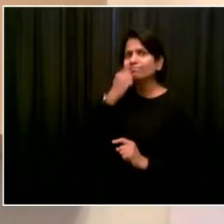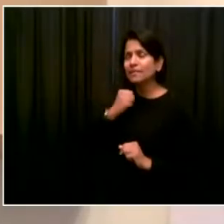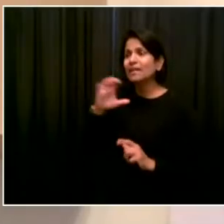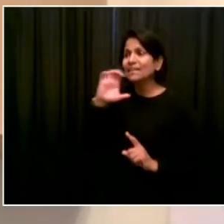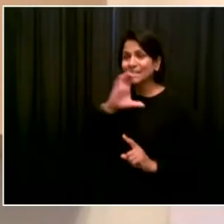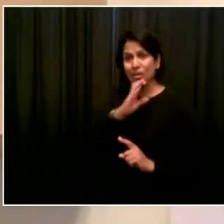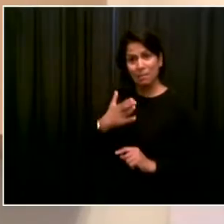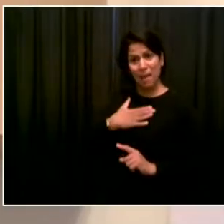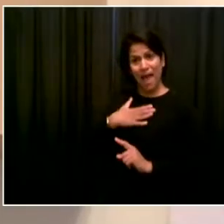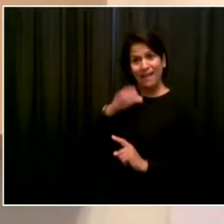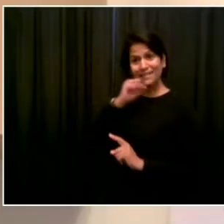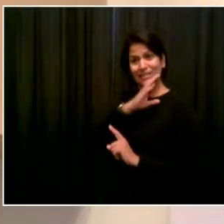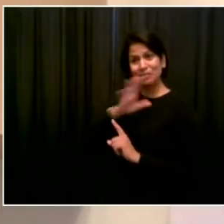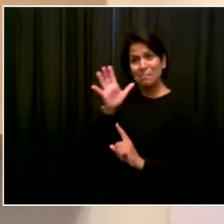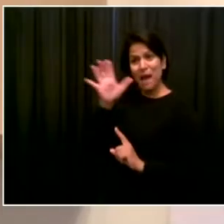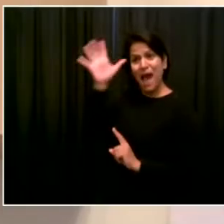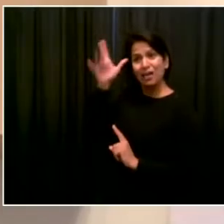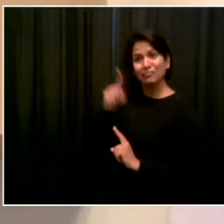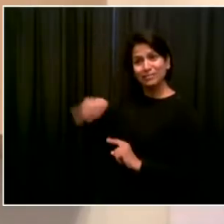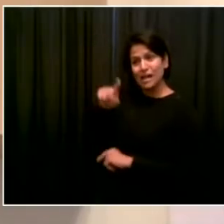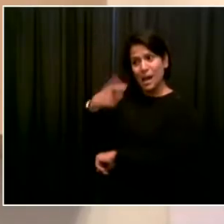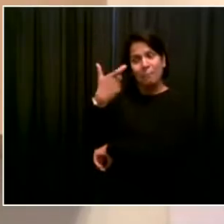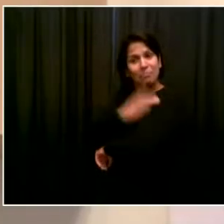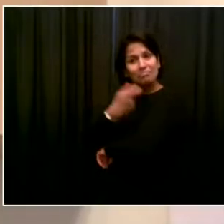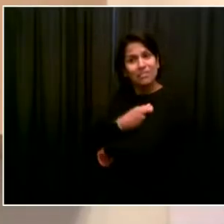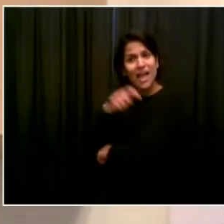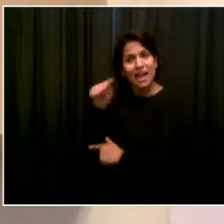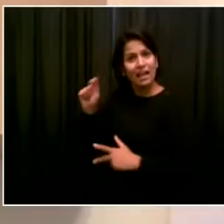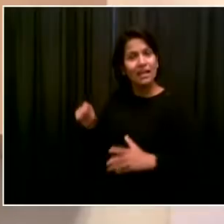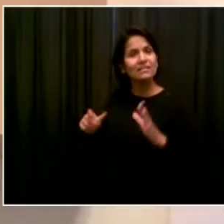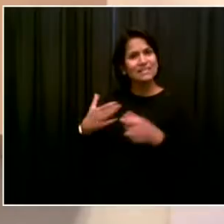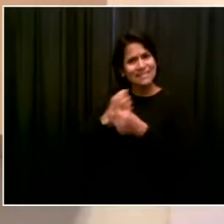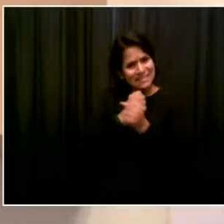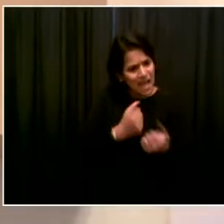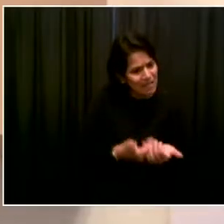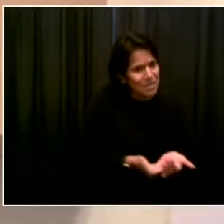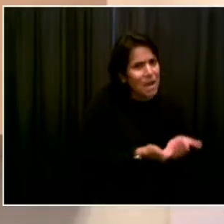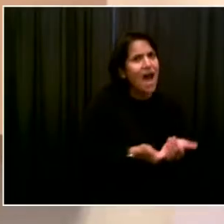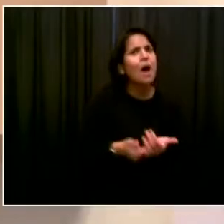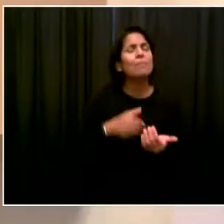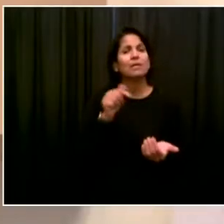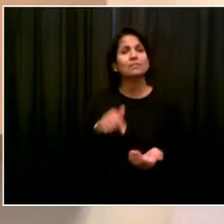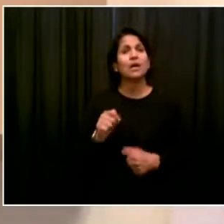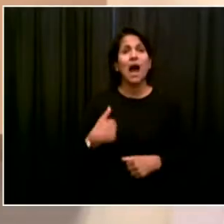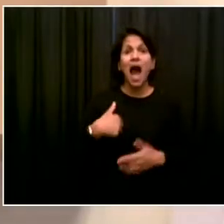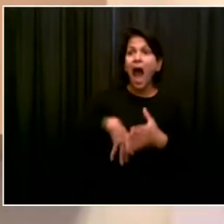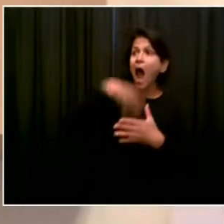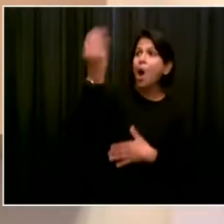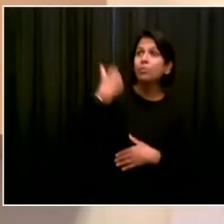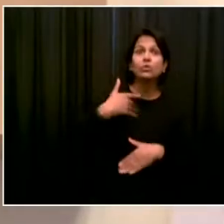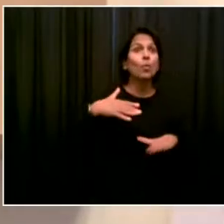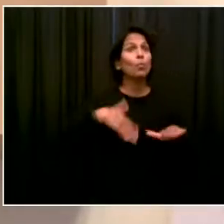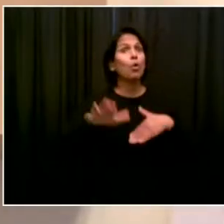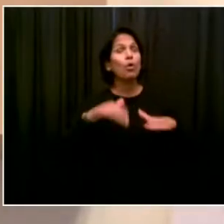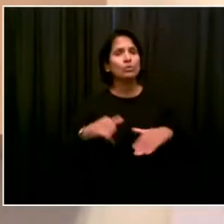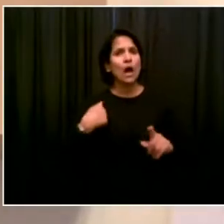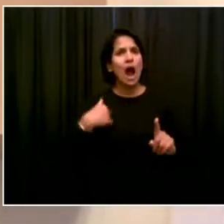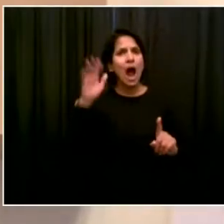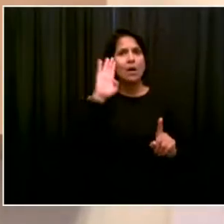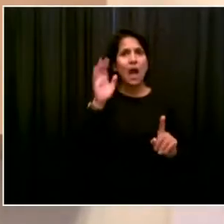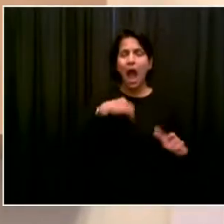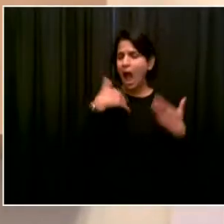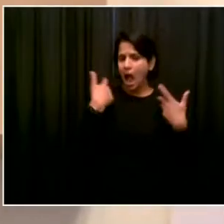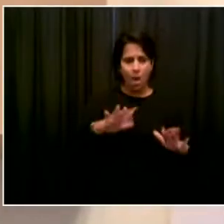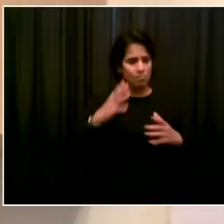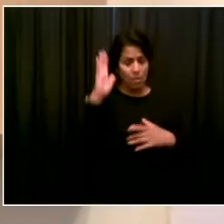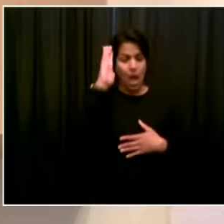might be immunocompromised and never gets to mount that immunity that we can enjoy, that I can enjoy. So in short, as we're going